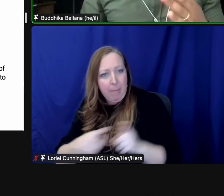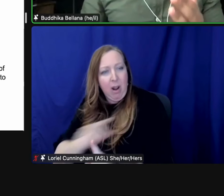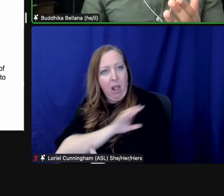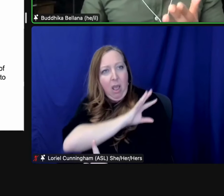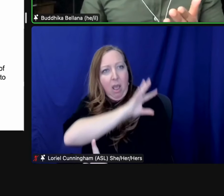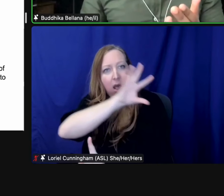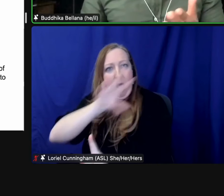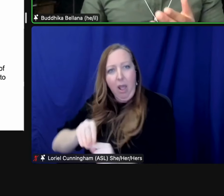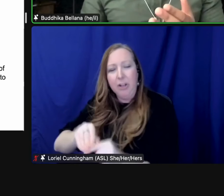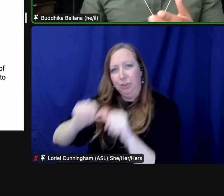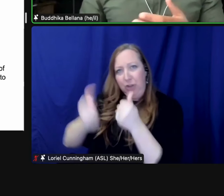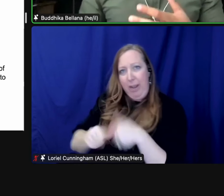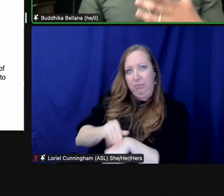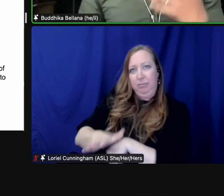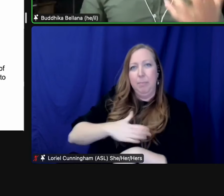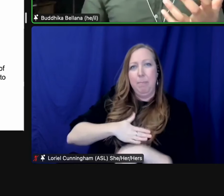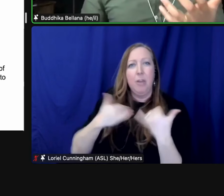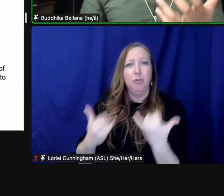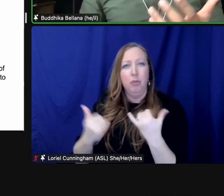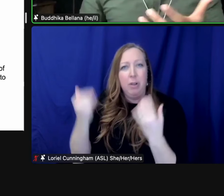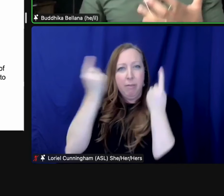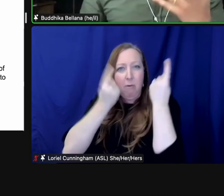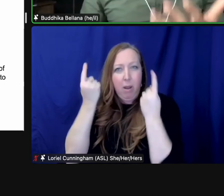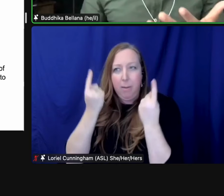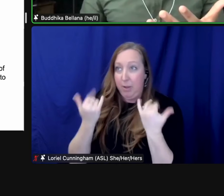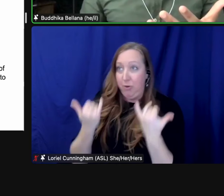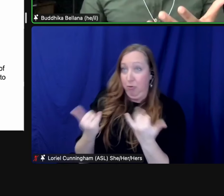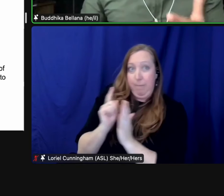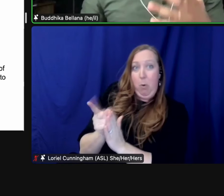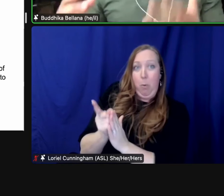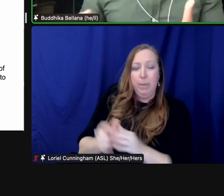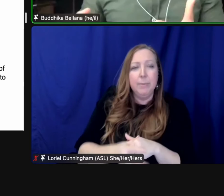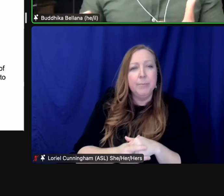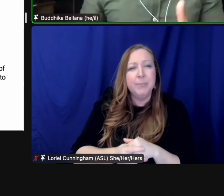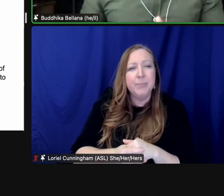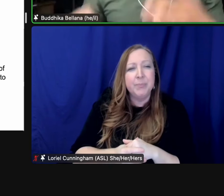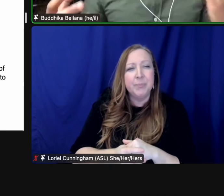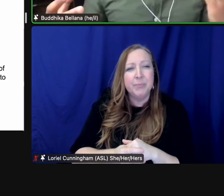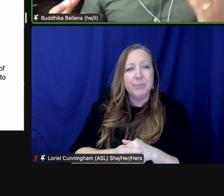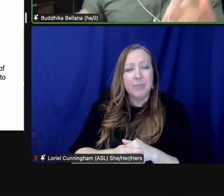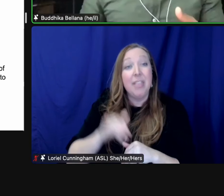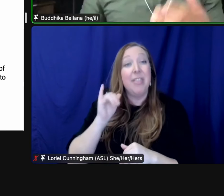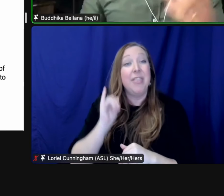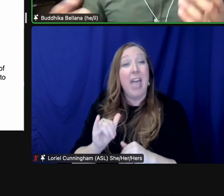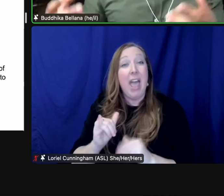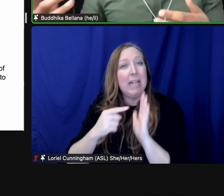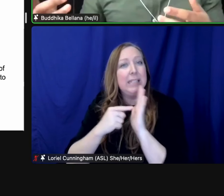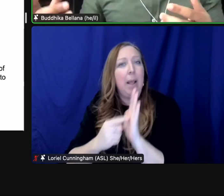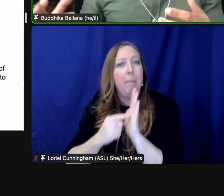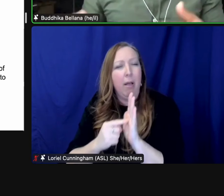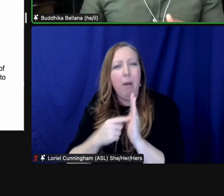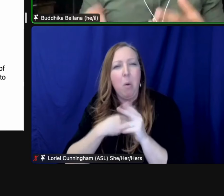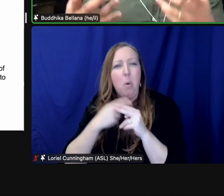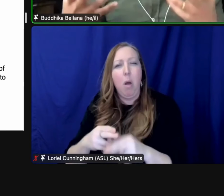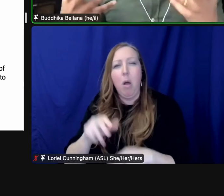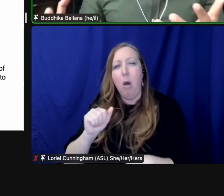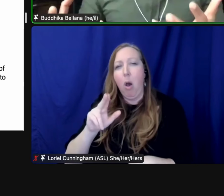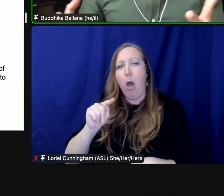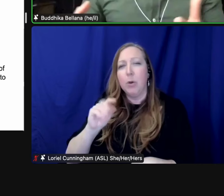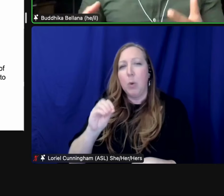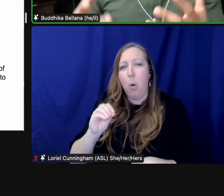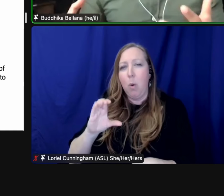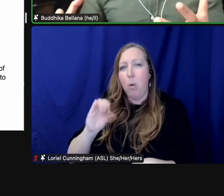that I kind of want to point out is the kinds of examples that we have of this autocorrelation, for example, in the form of priming and free recall,